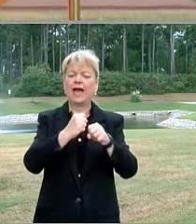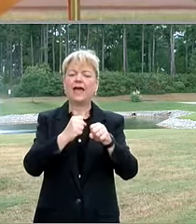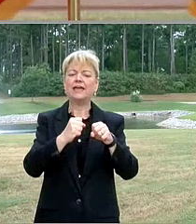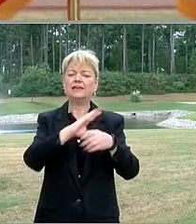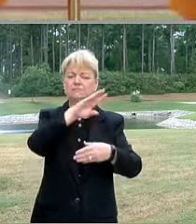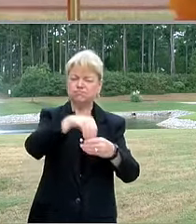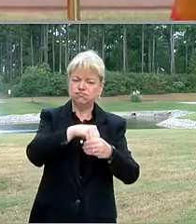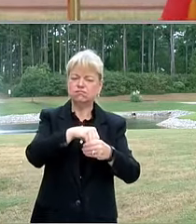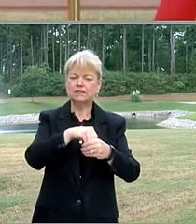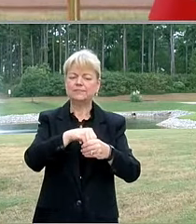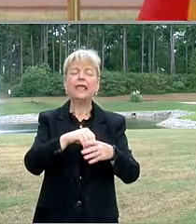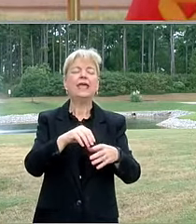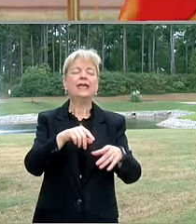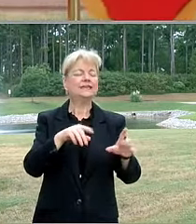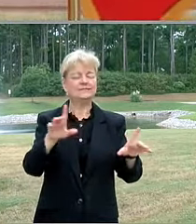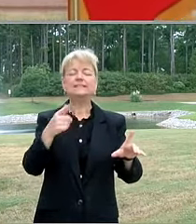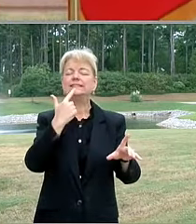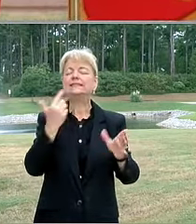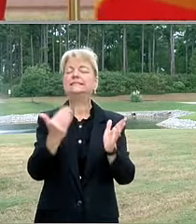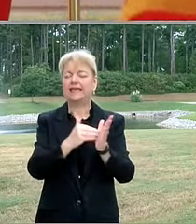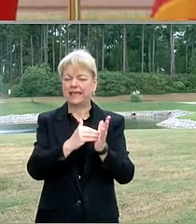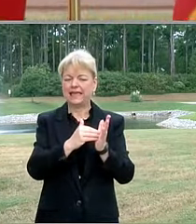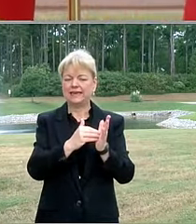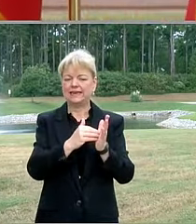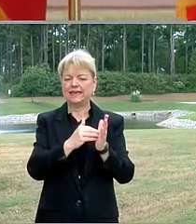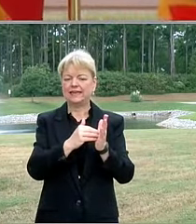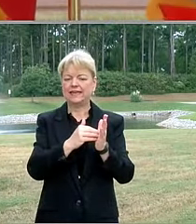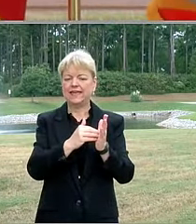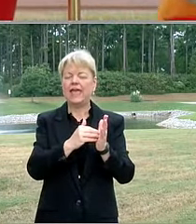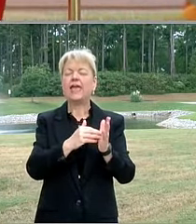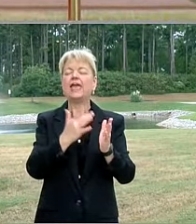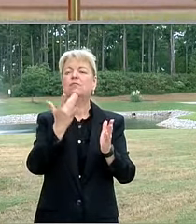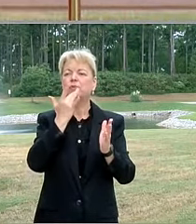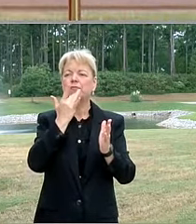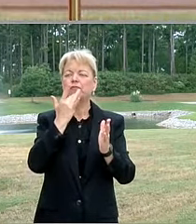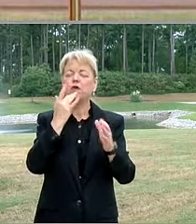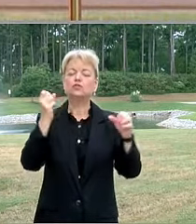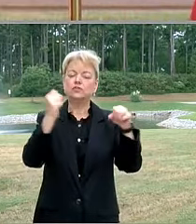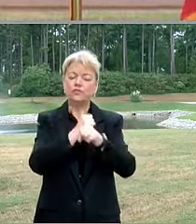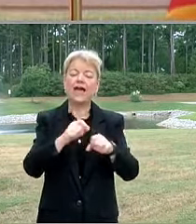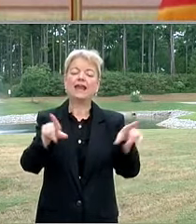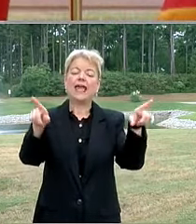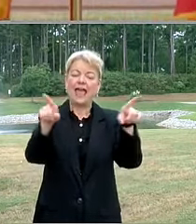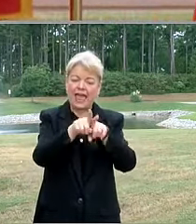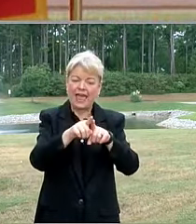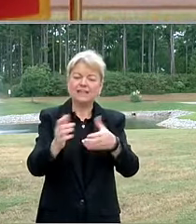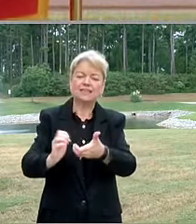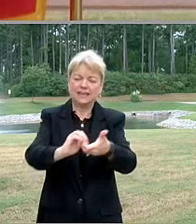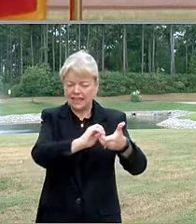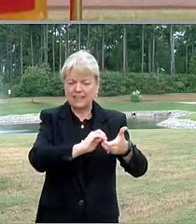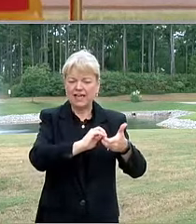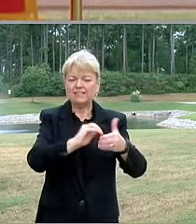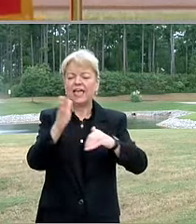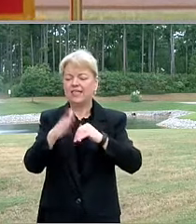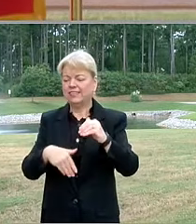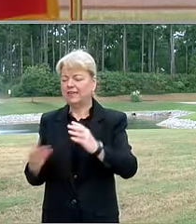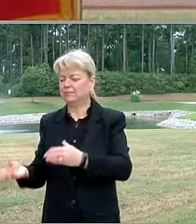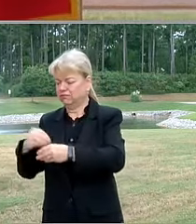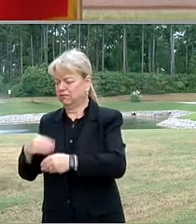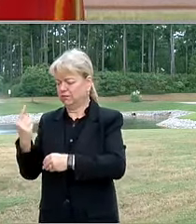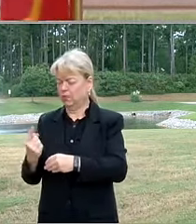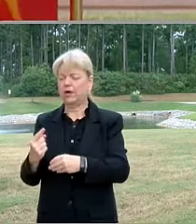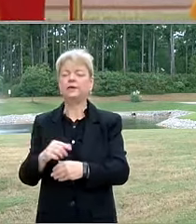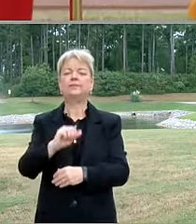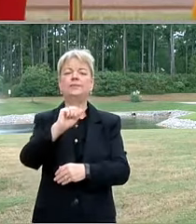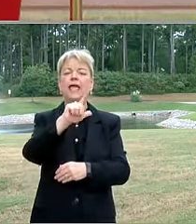say that again. He would rather fight an alliance than to be part of an alliance. Well, how did that work out for him, right? So an alliance can be a